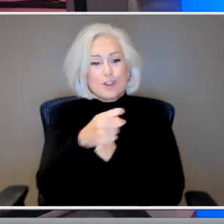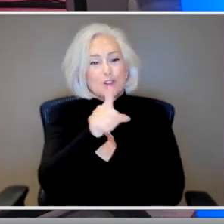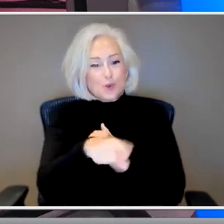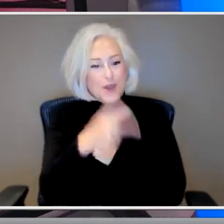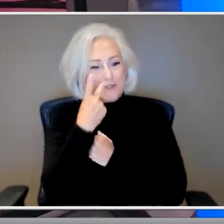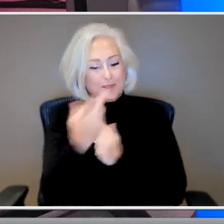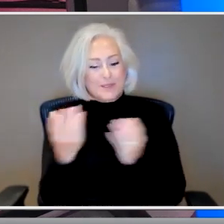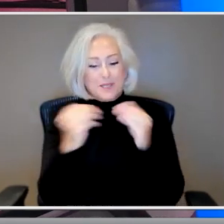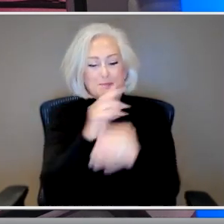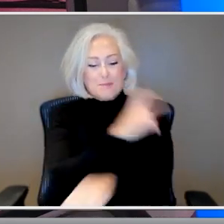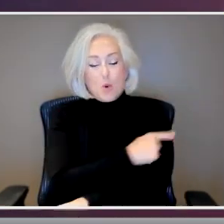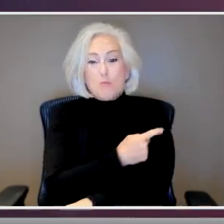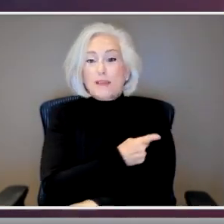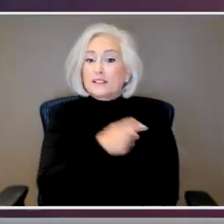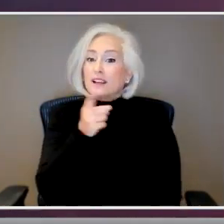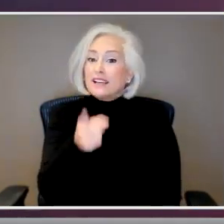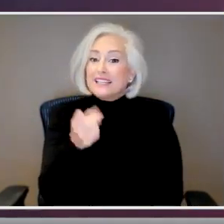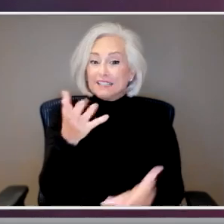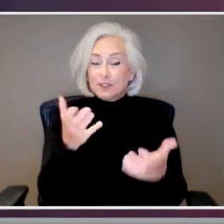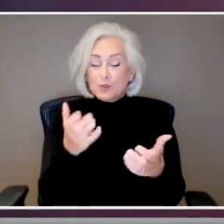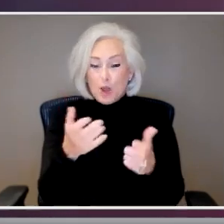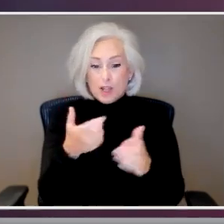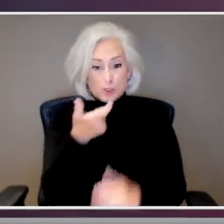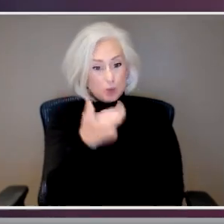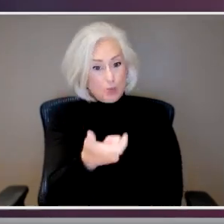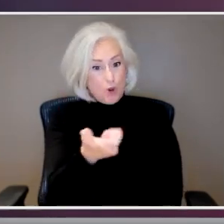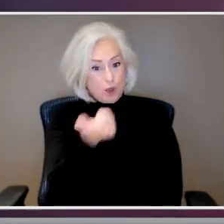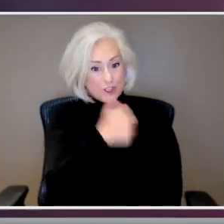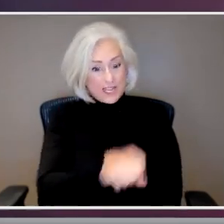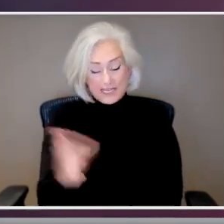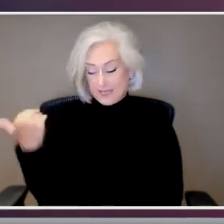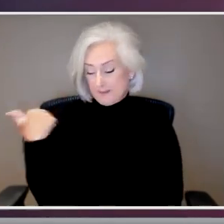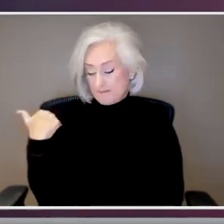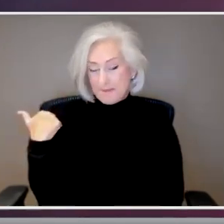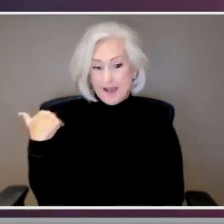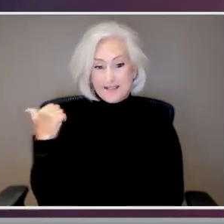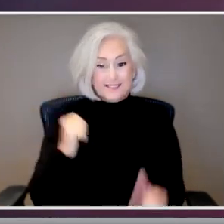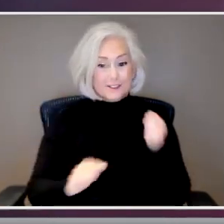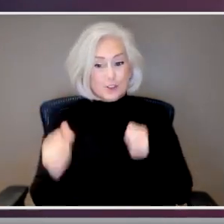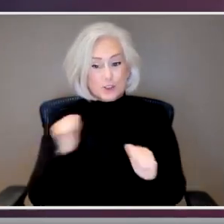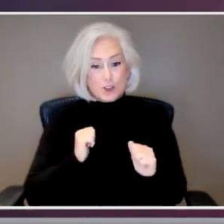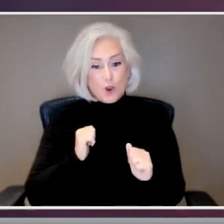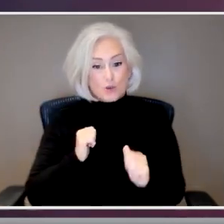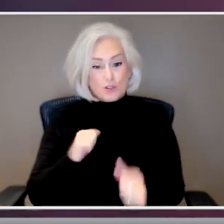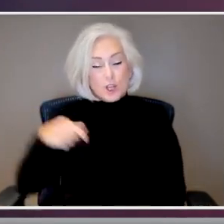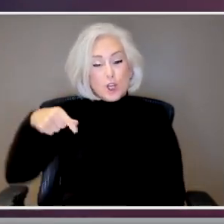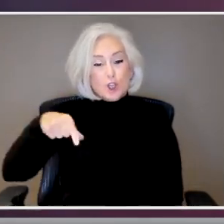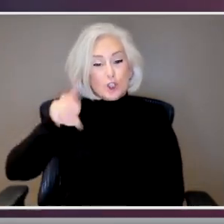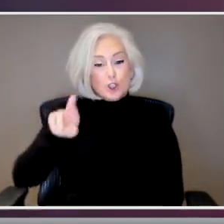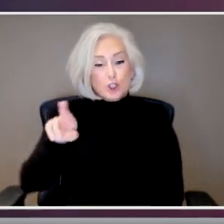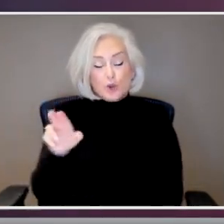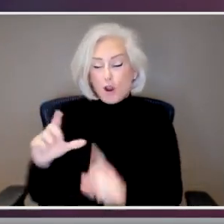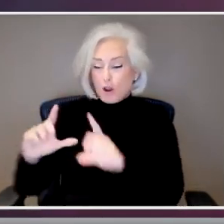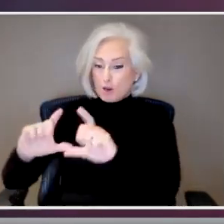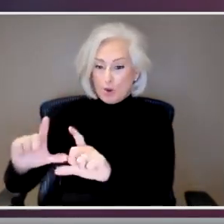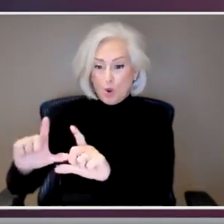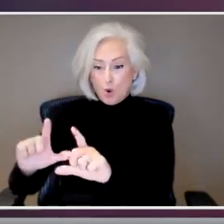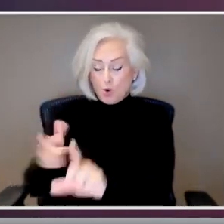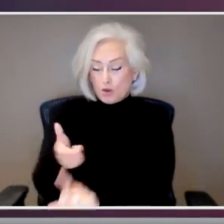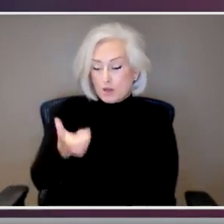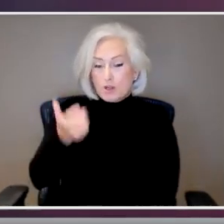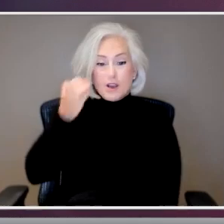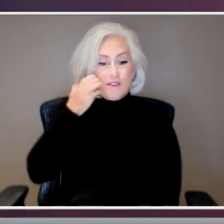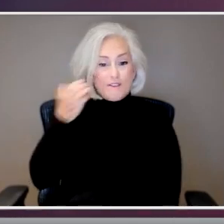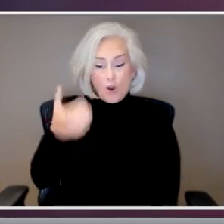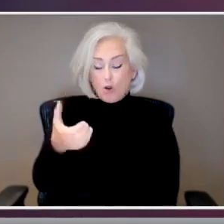If you would like to share or watch any of our previous episodes, just scan the QR code that's on your screen right now. It'll take you to links of